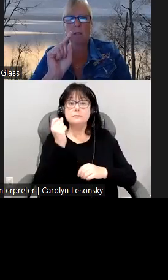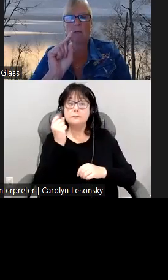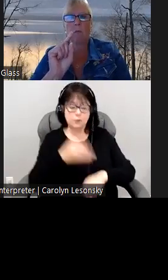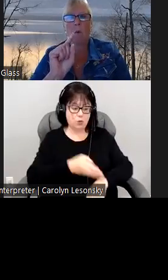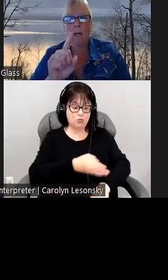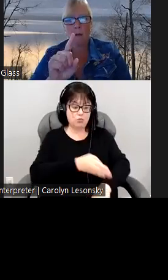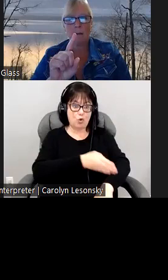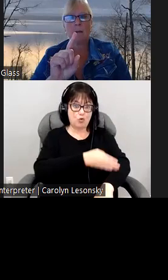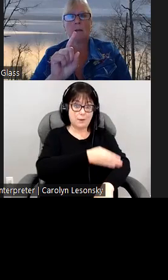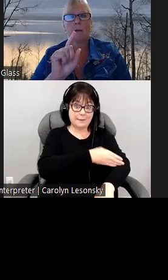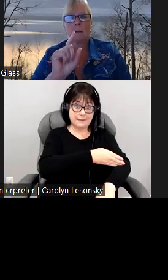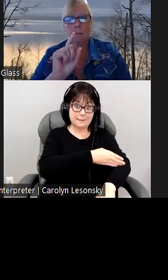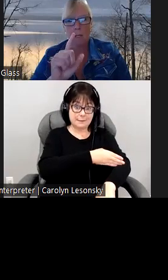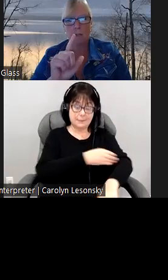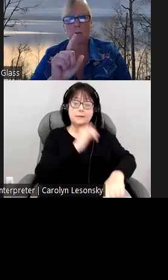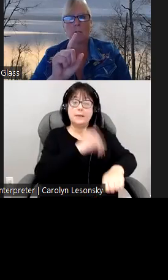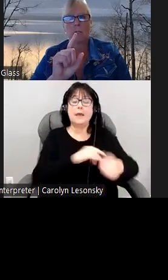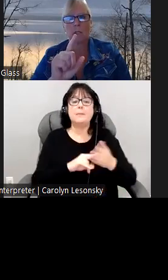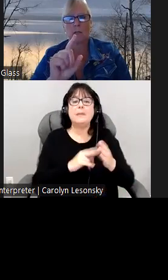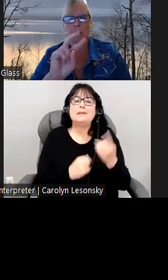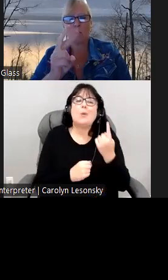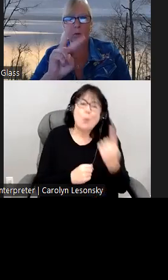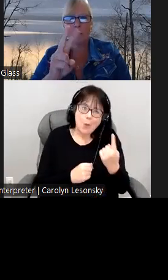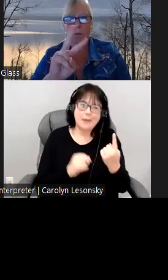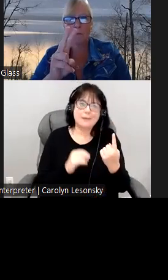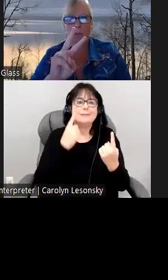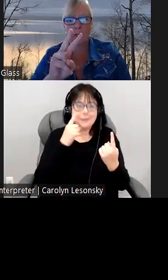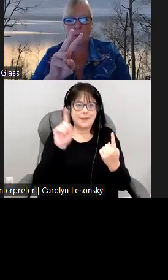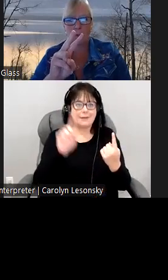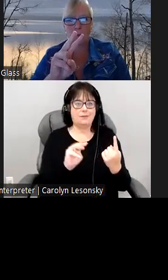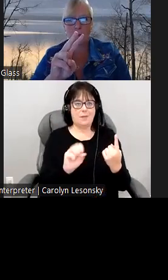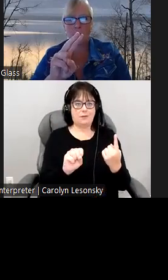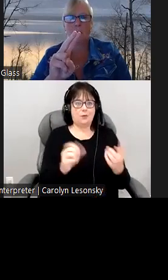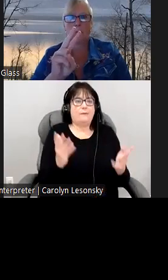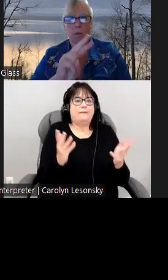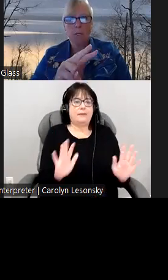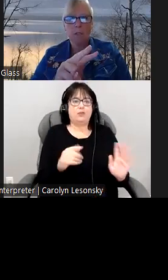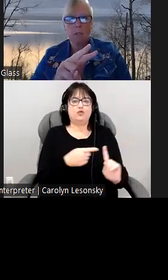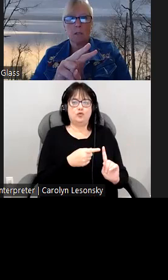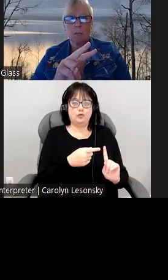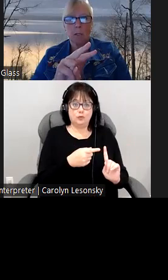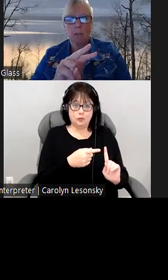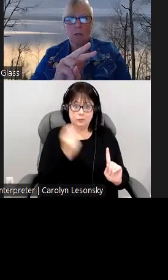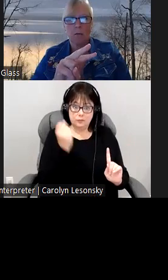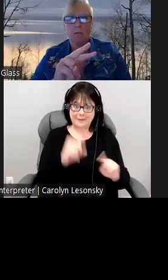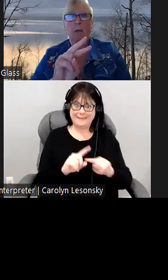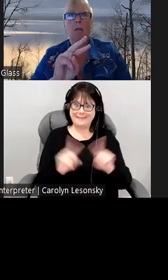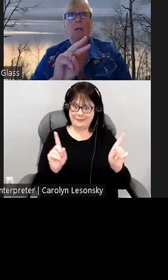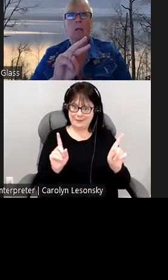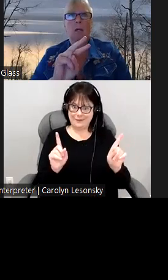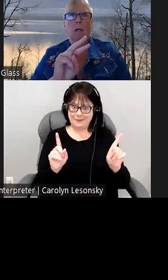completion of one milestone successfully. So those are two different things. Progress is the measure